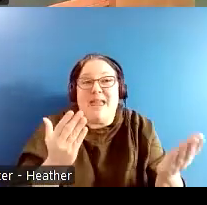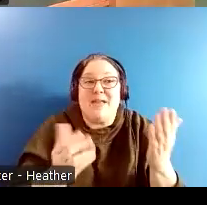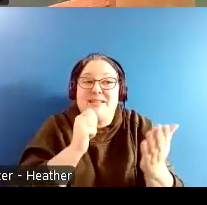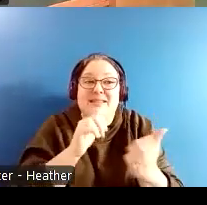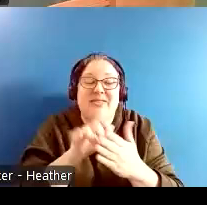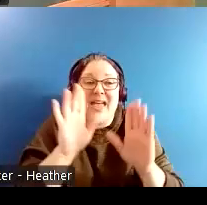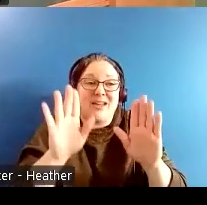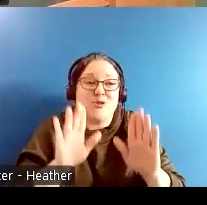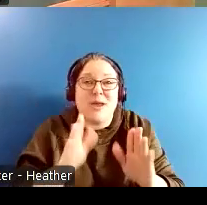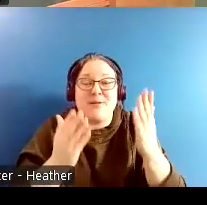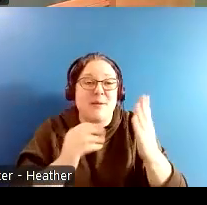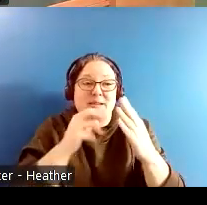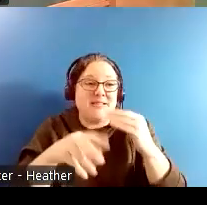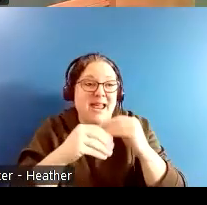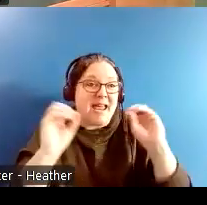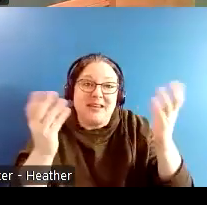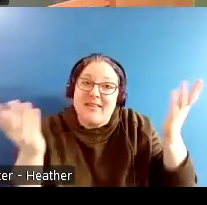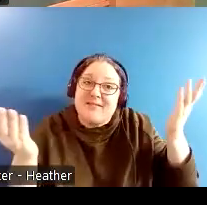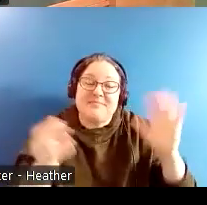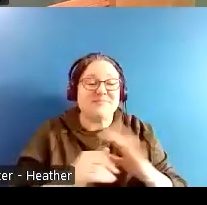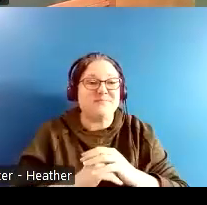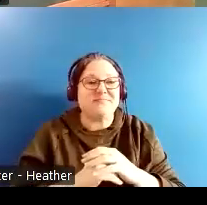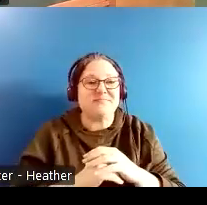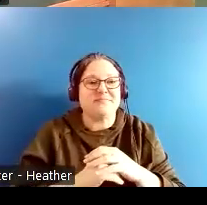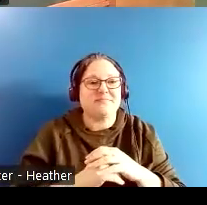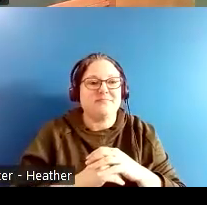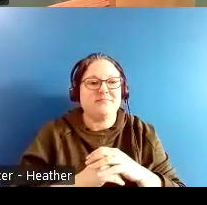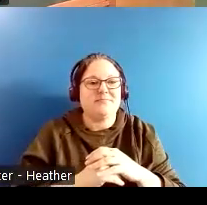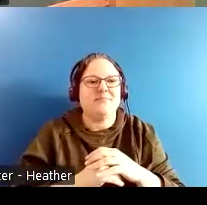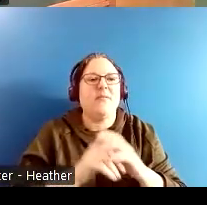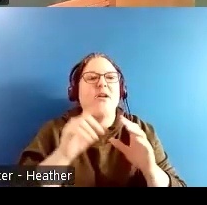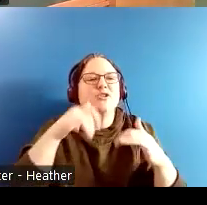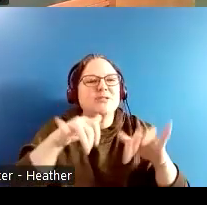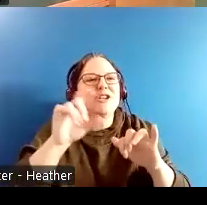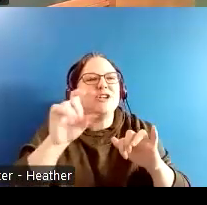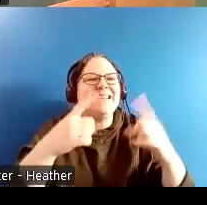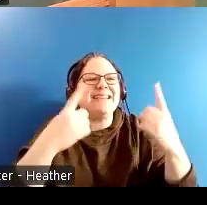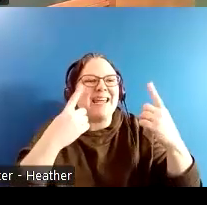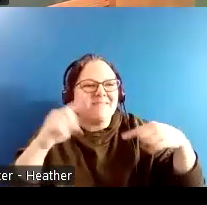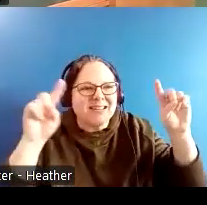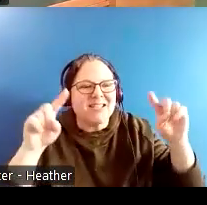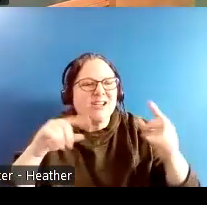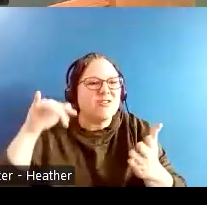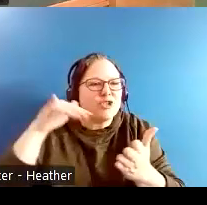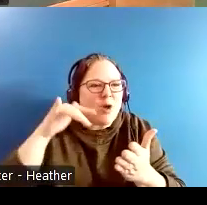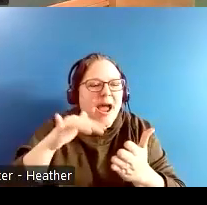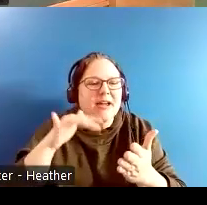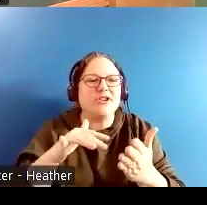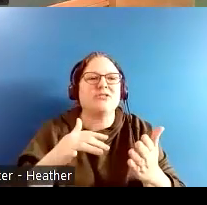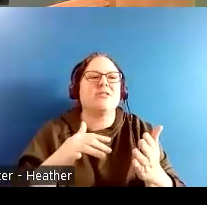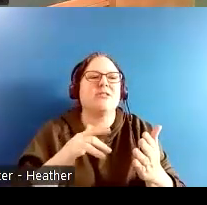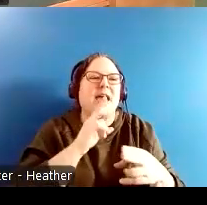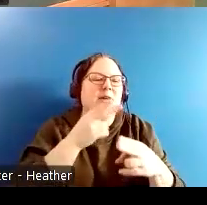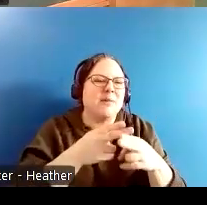it doesn't really add anything. We still need effectiveness trials, as I mentioned, powered for key subgroups like we did OT